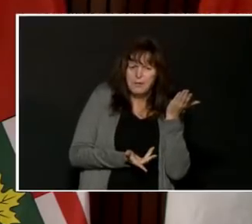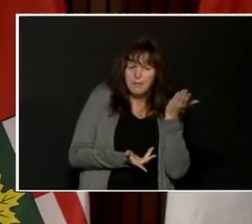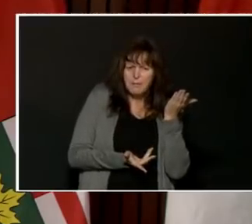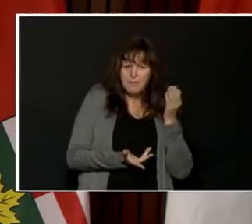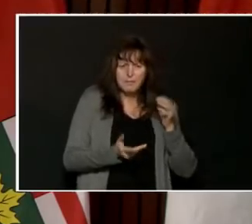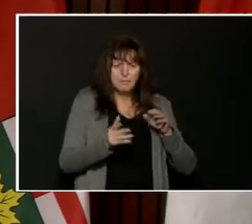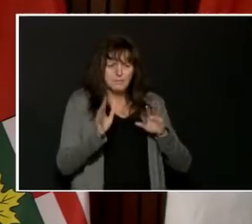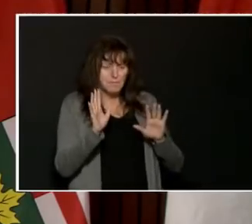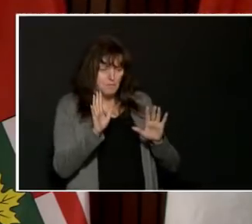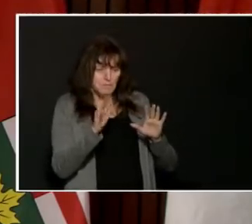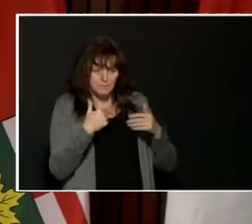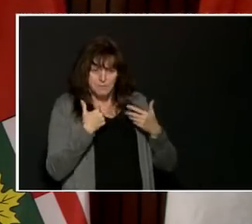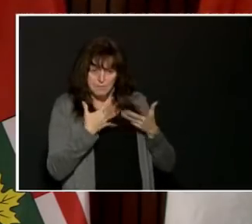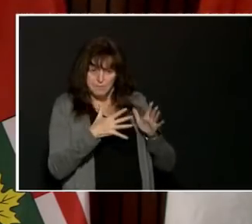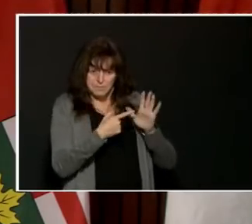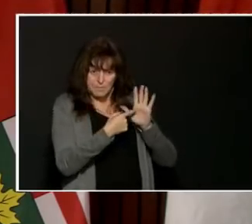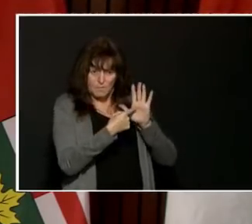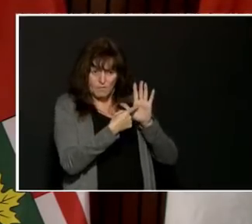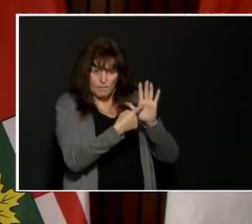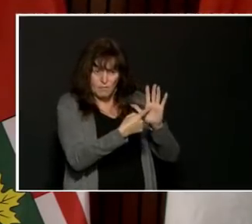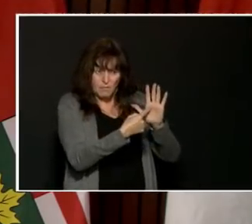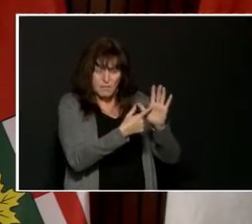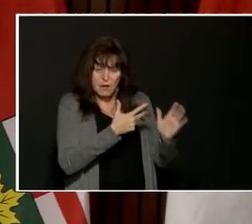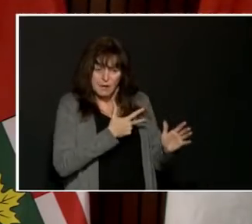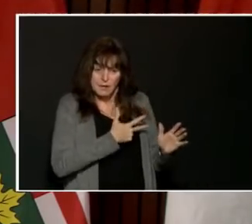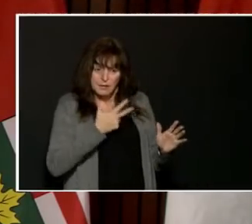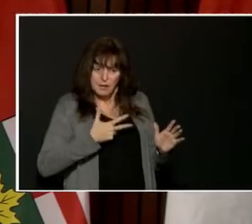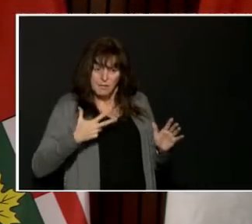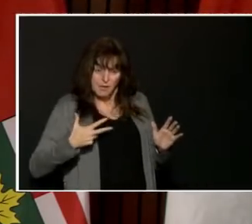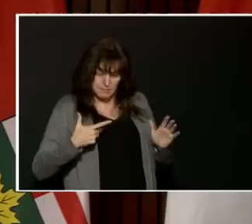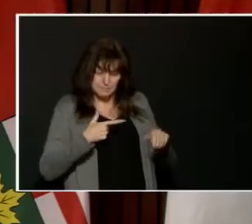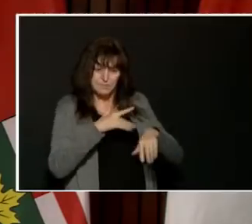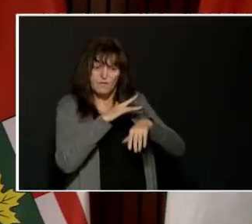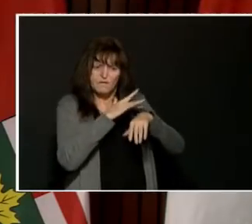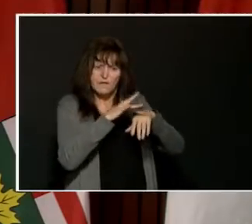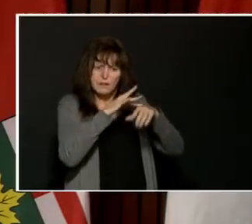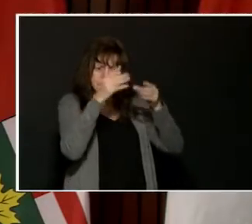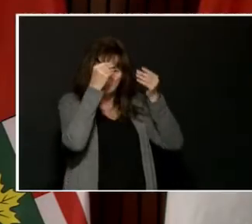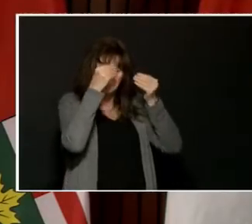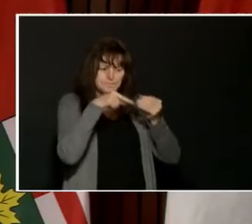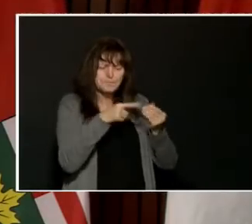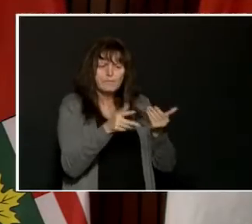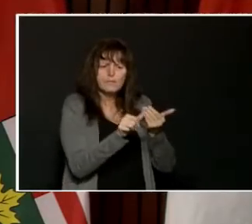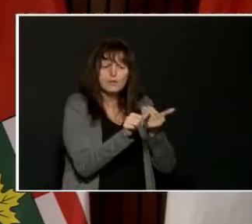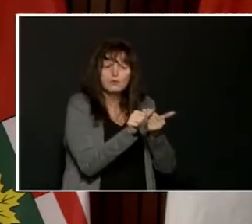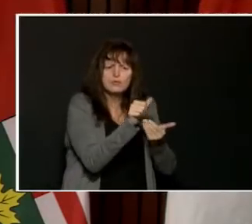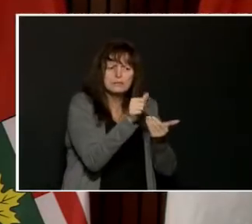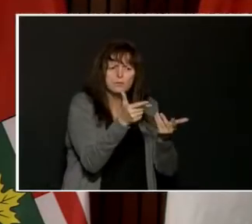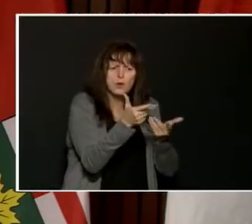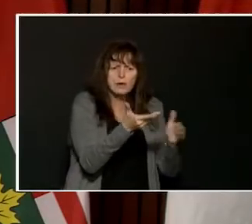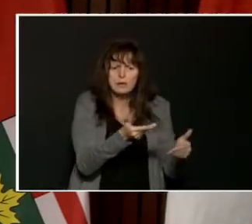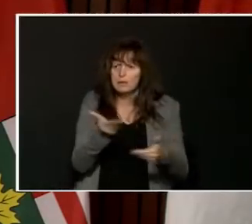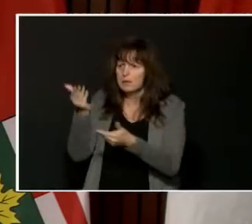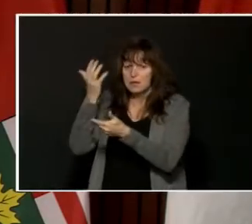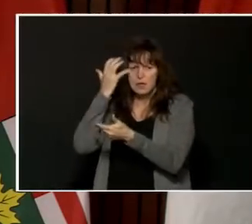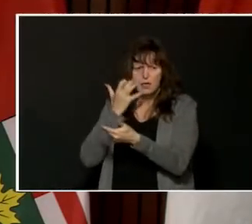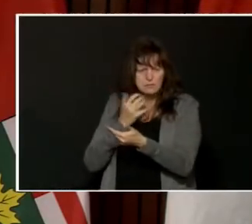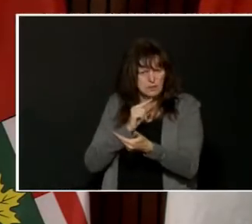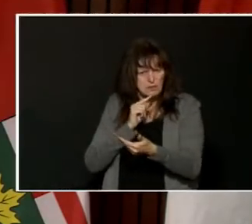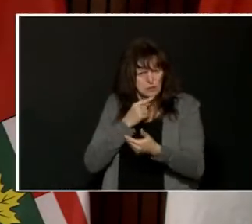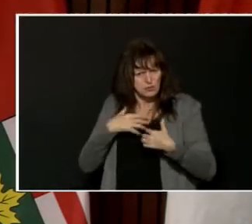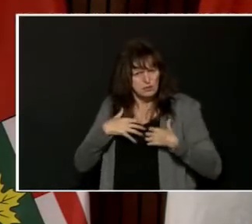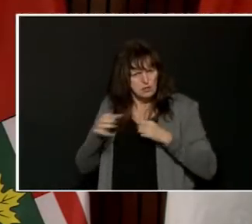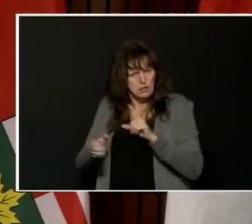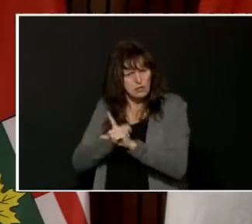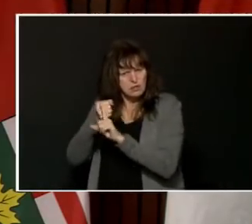data. I think it's worth taking a look at, but that does show a similar risk of hospitalization, which I would consider a serious health outcome. We've looked at the